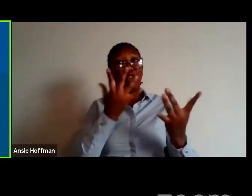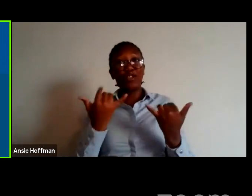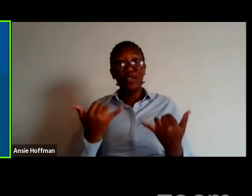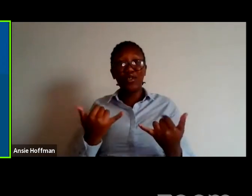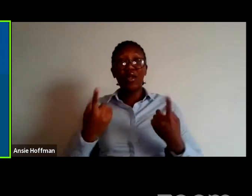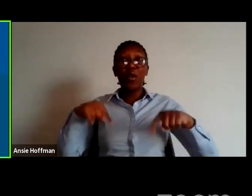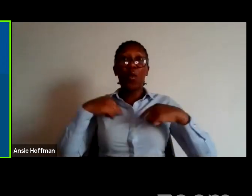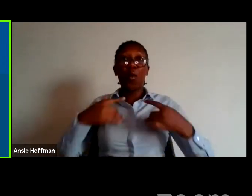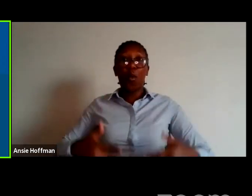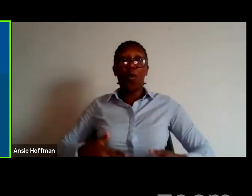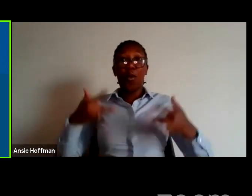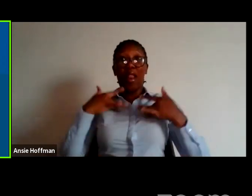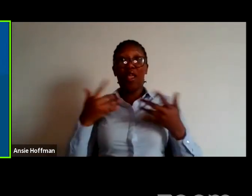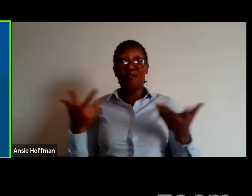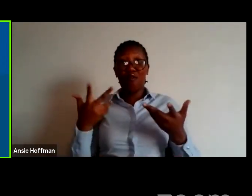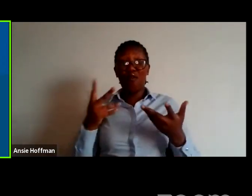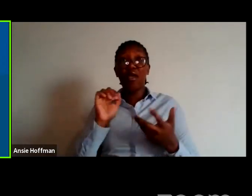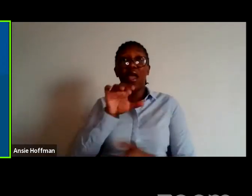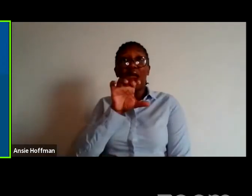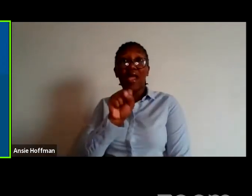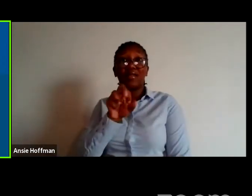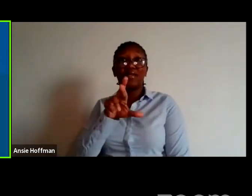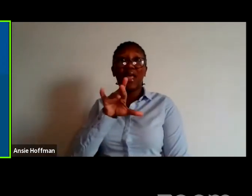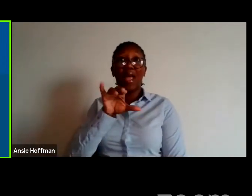our SARS YouTube platform.